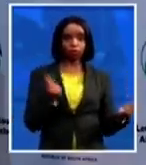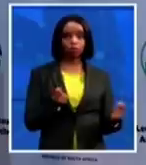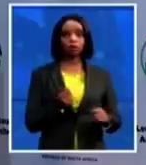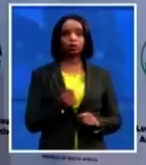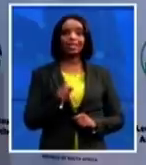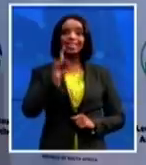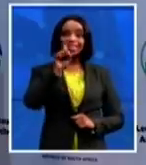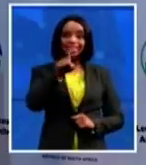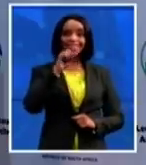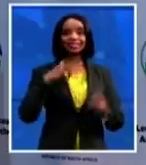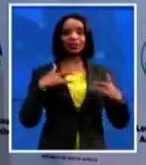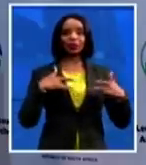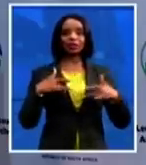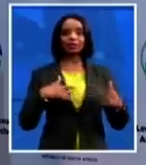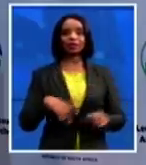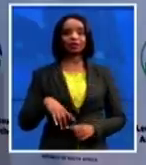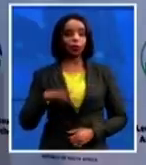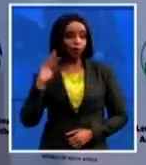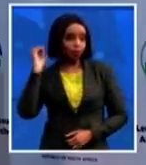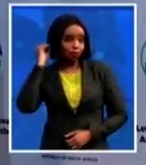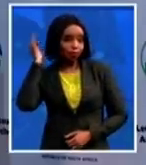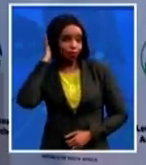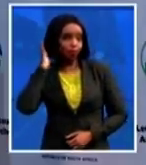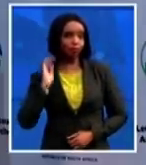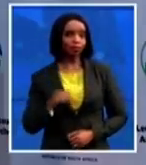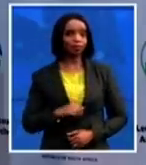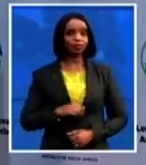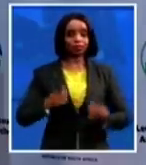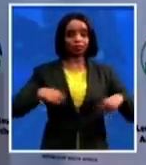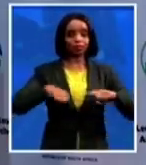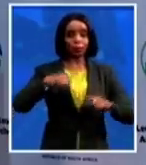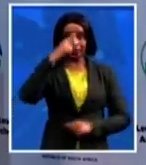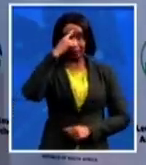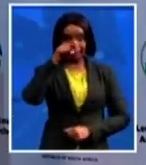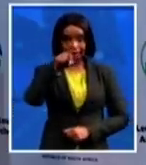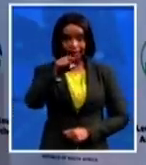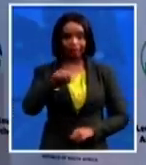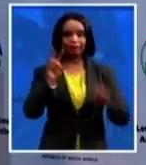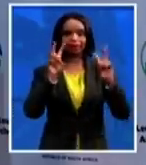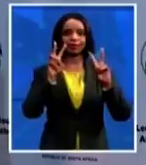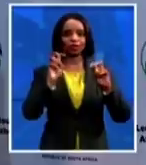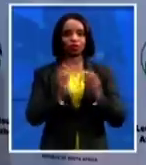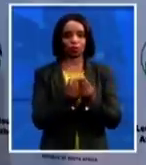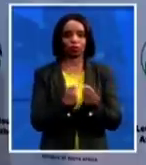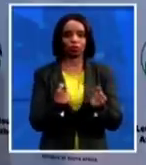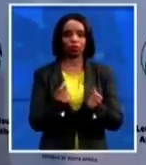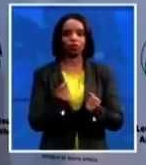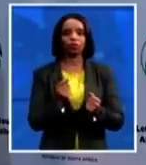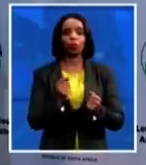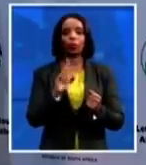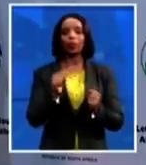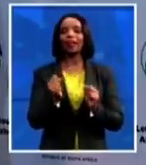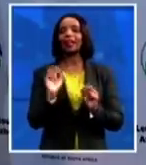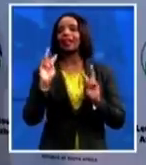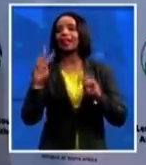think it's a matter that we'll attend to. I don't want to take it further than that. The point is, I know if we were to ask